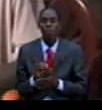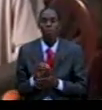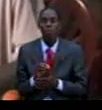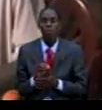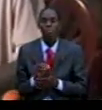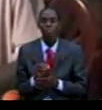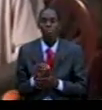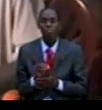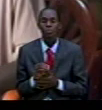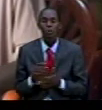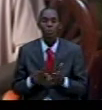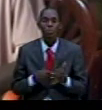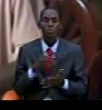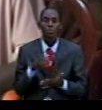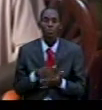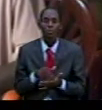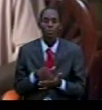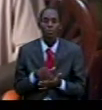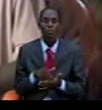once again,